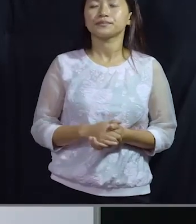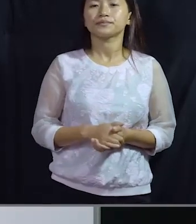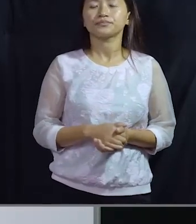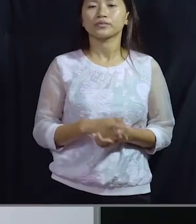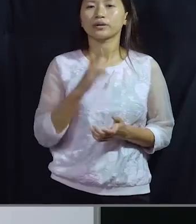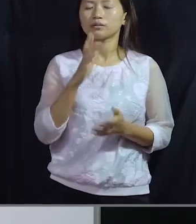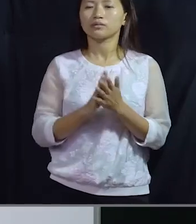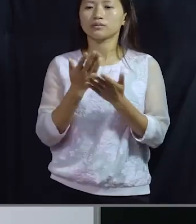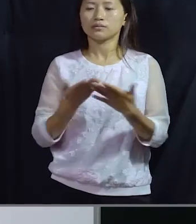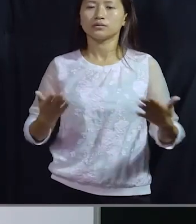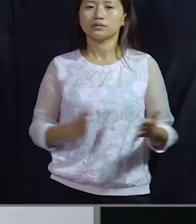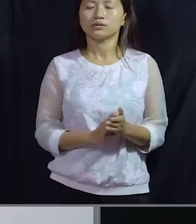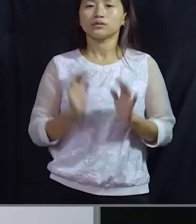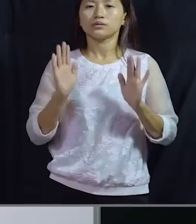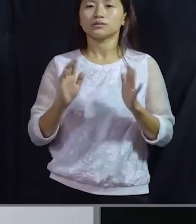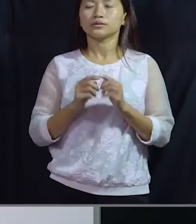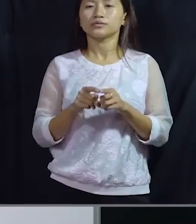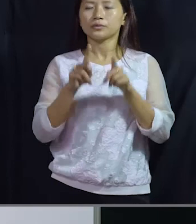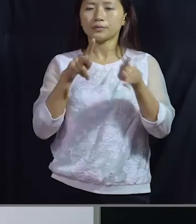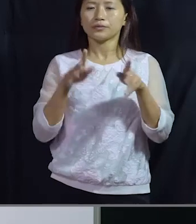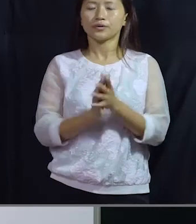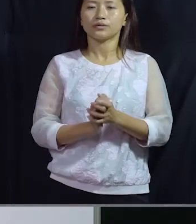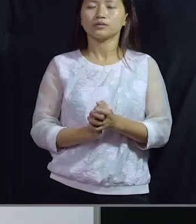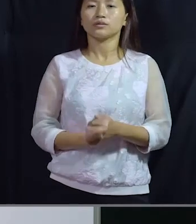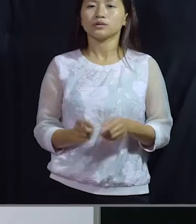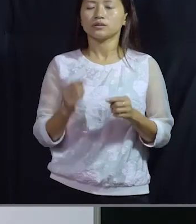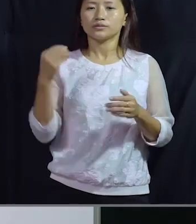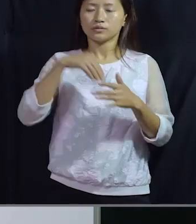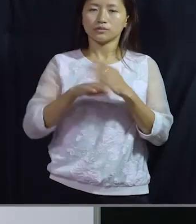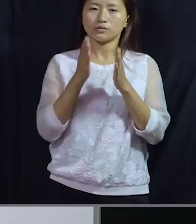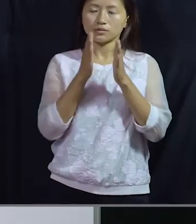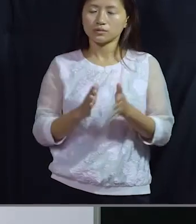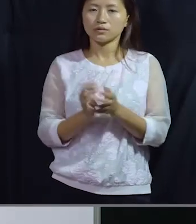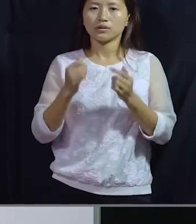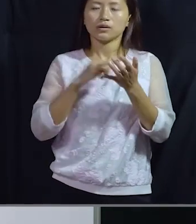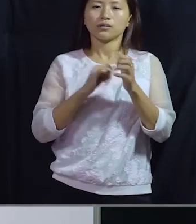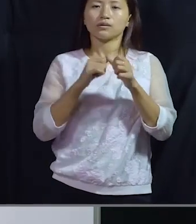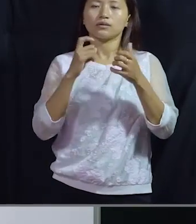are the things that you will have to prepare in order to ascertain